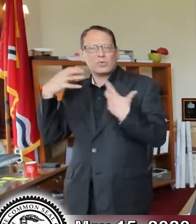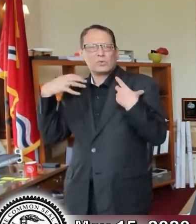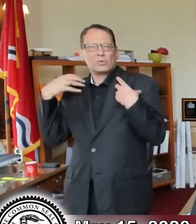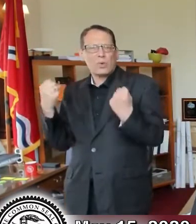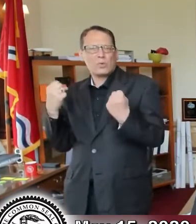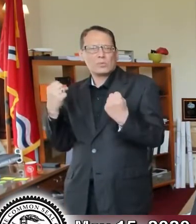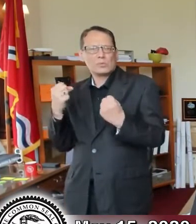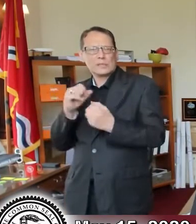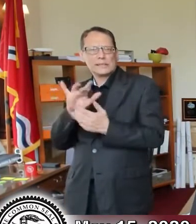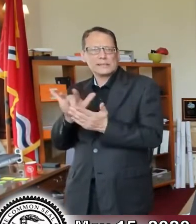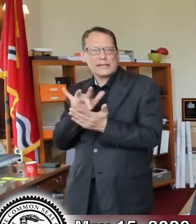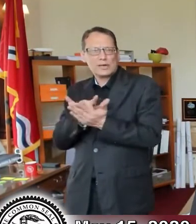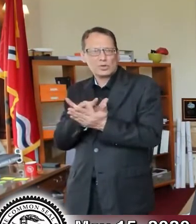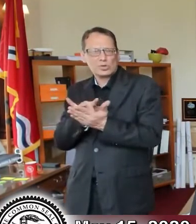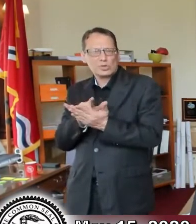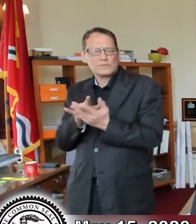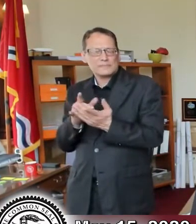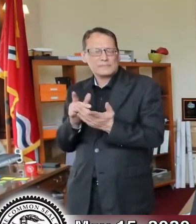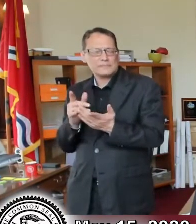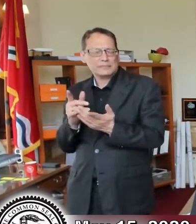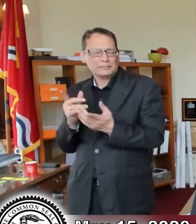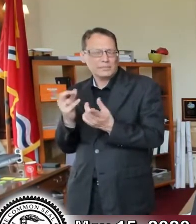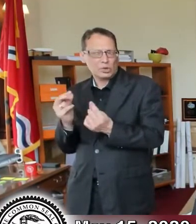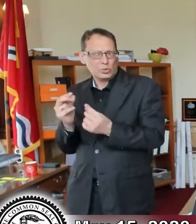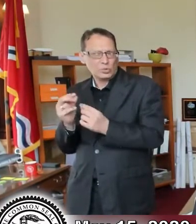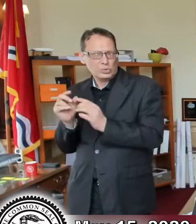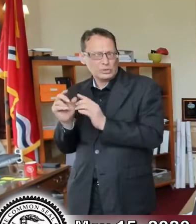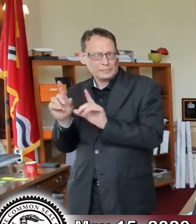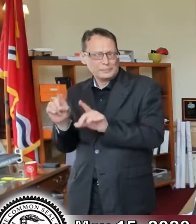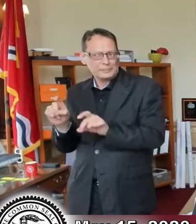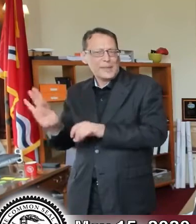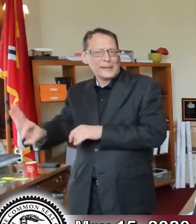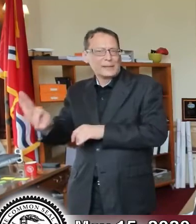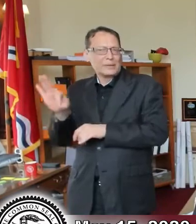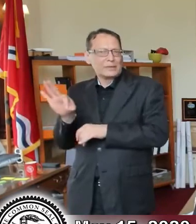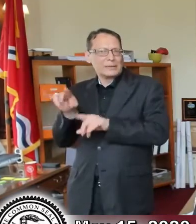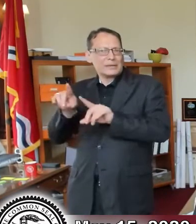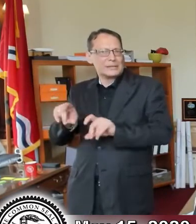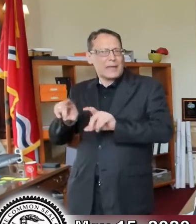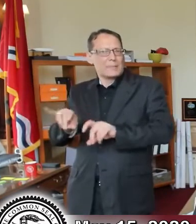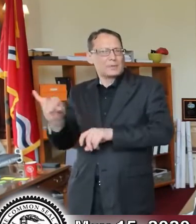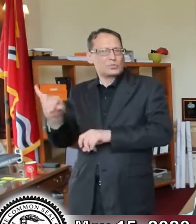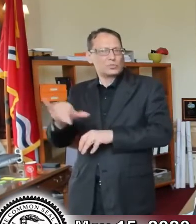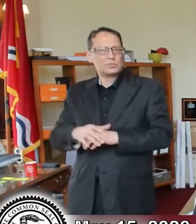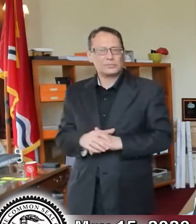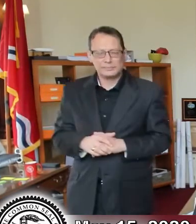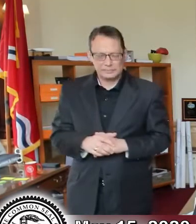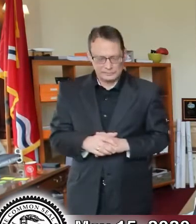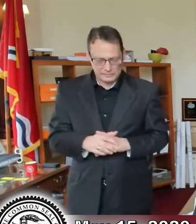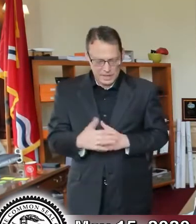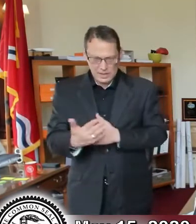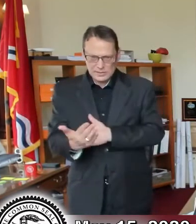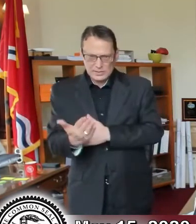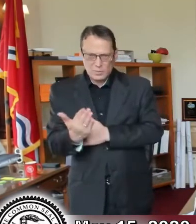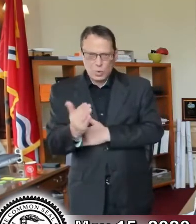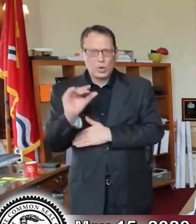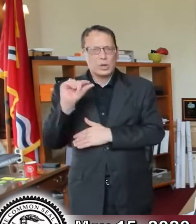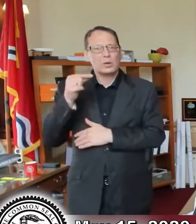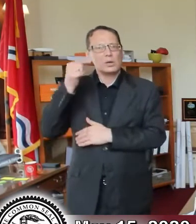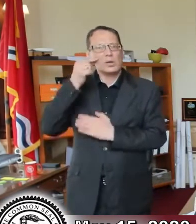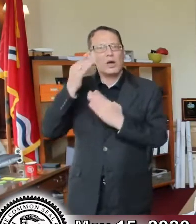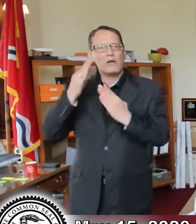centers who are doing some sampling along those lines. I was on a call this morning with Governor